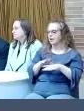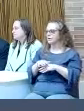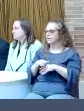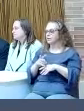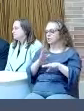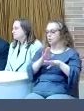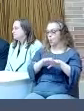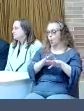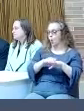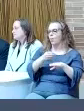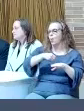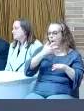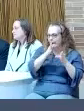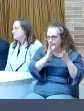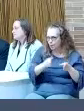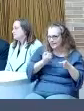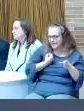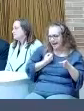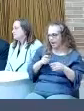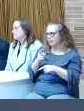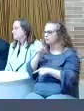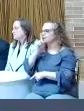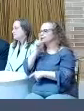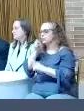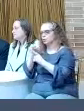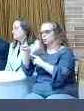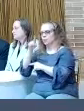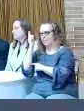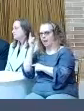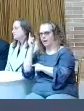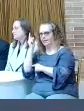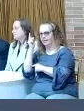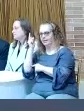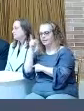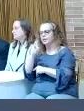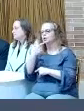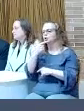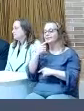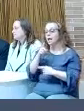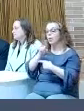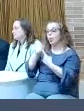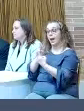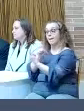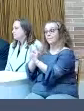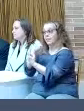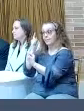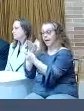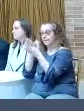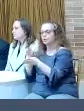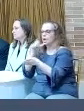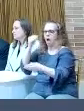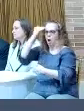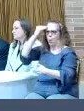said she had warned only the white tester about gang activity because she had not been aware of it when she met with the black